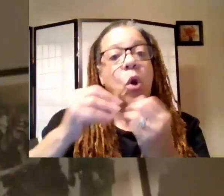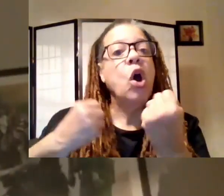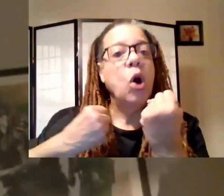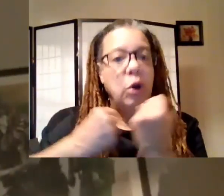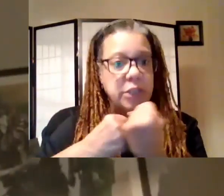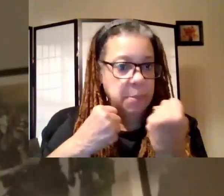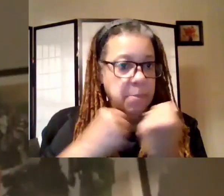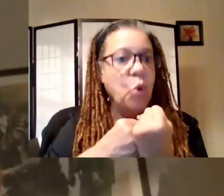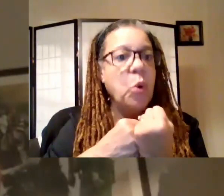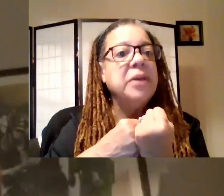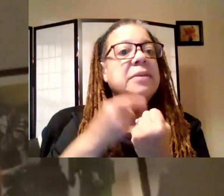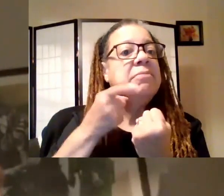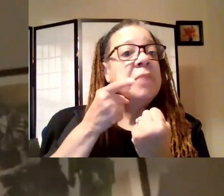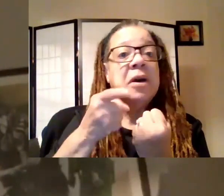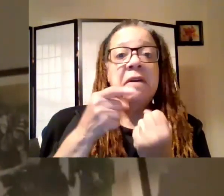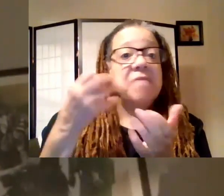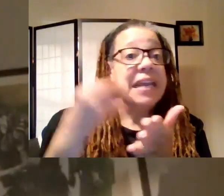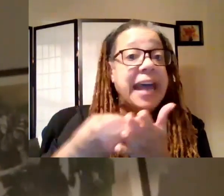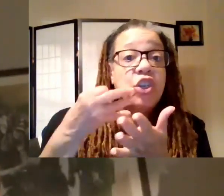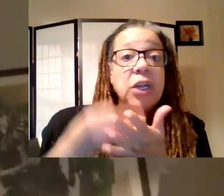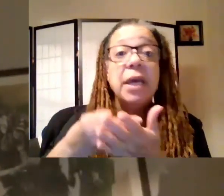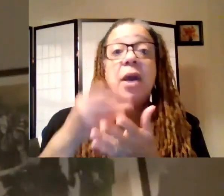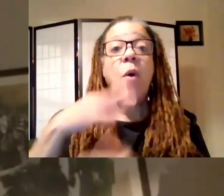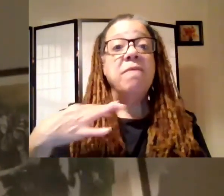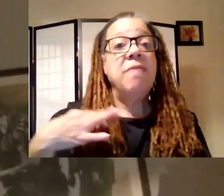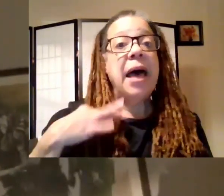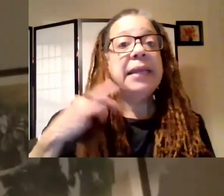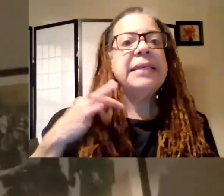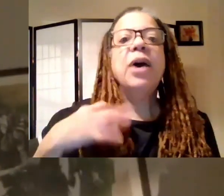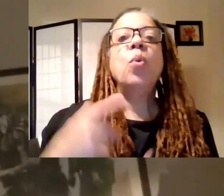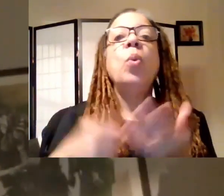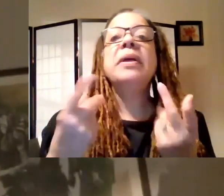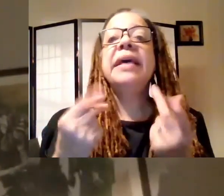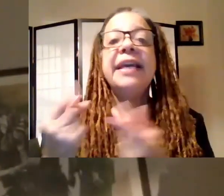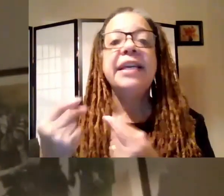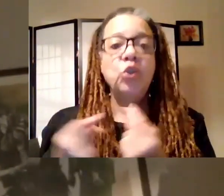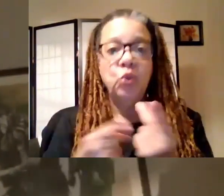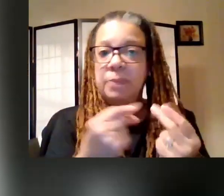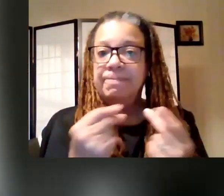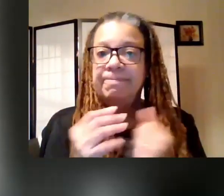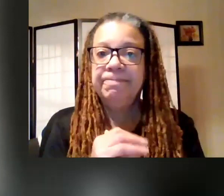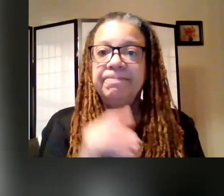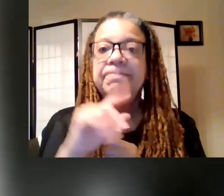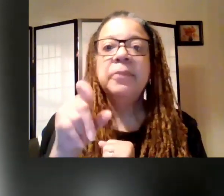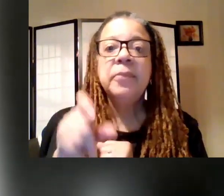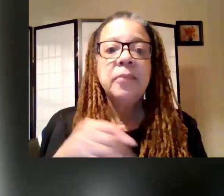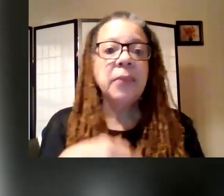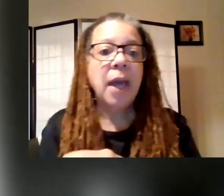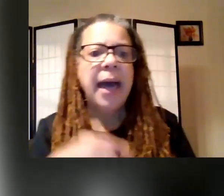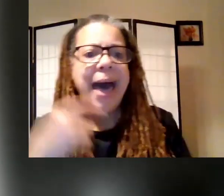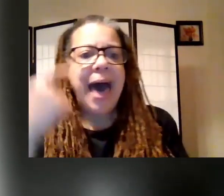the initiative financially or volunteer-wise, how can they do so? I think they dropped